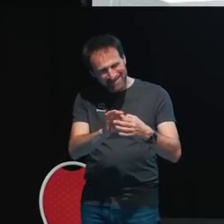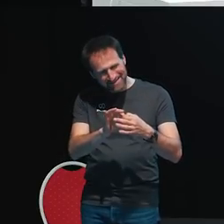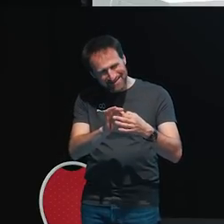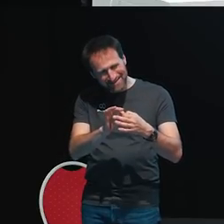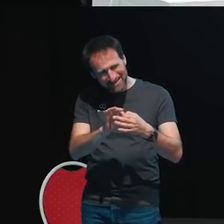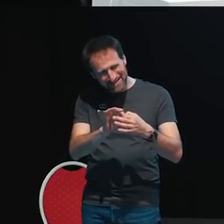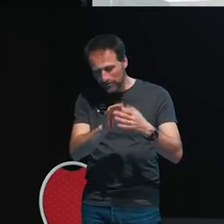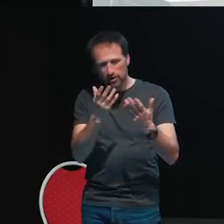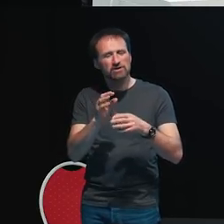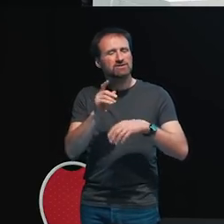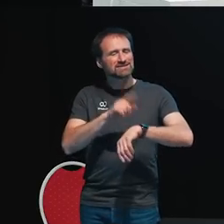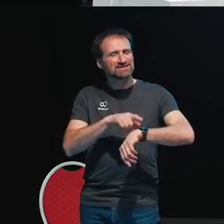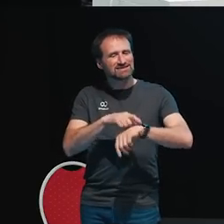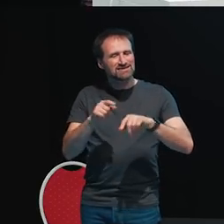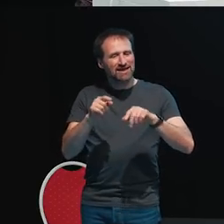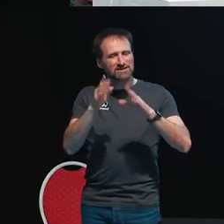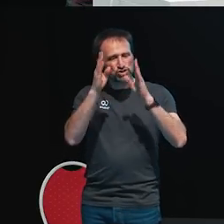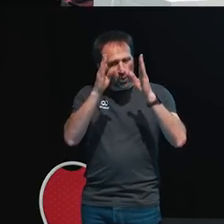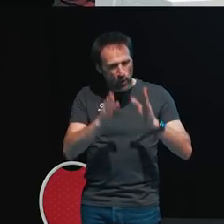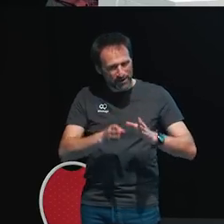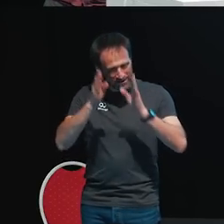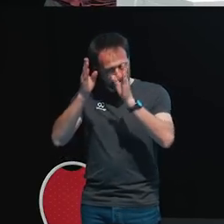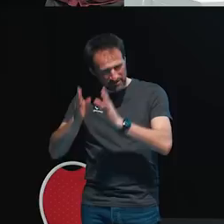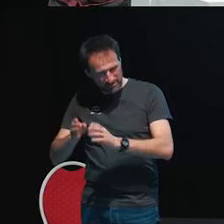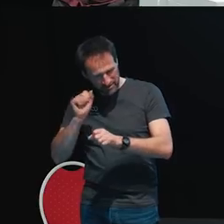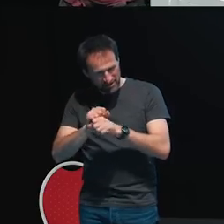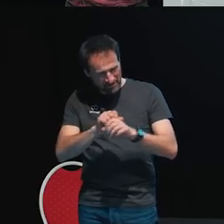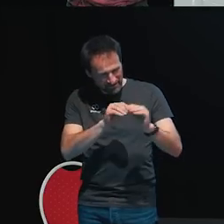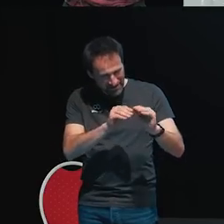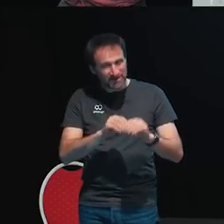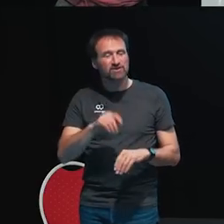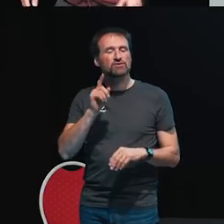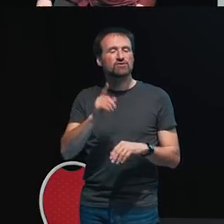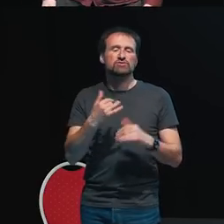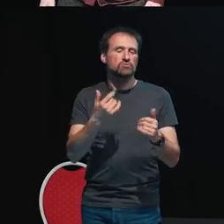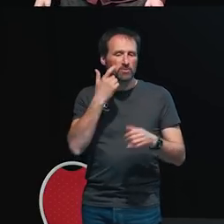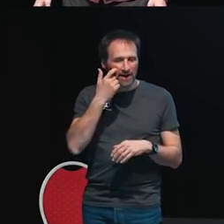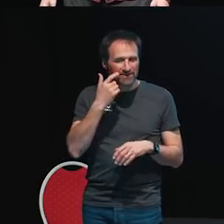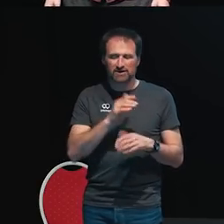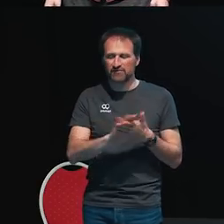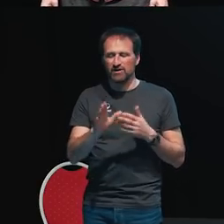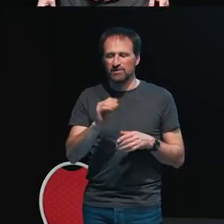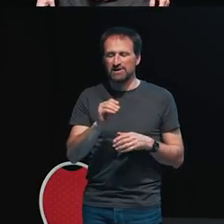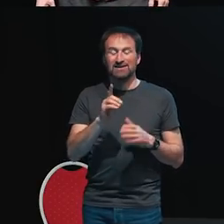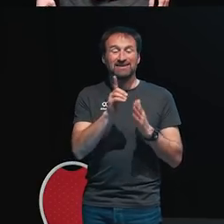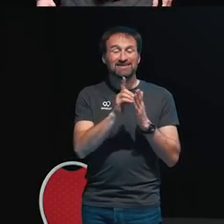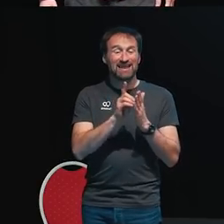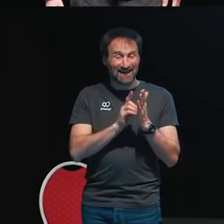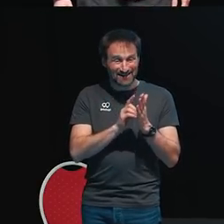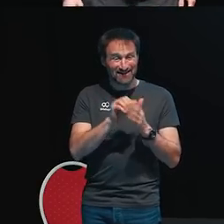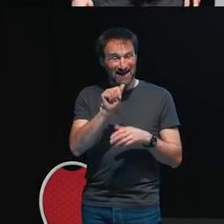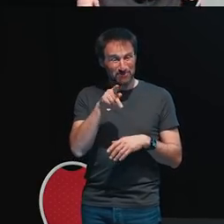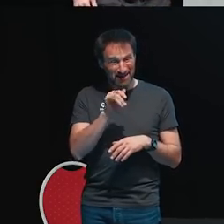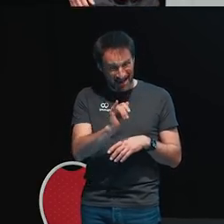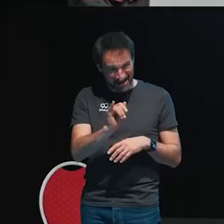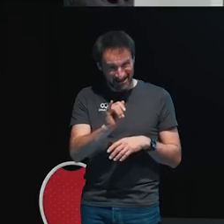we use a time zone down here, and just using time zones at the moment with the date APIs is